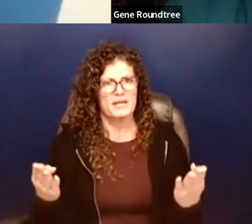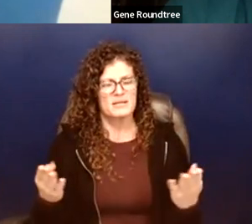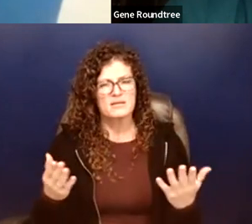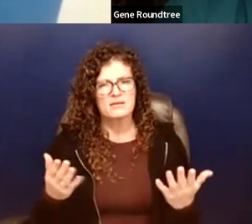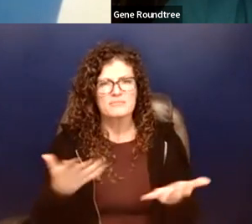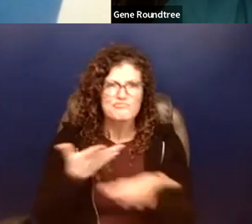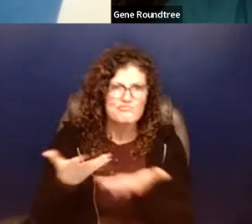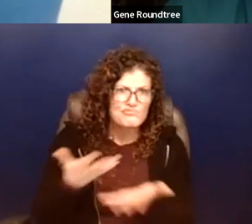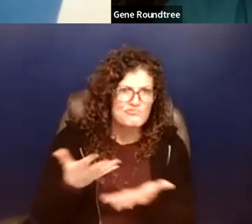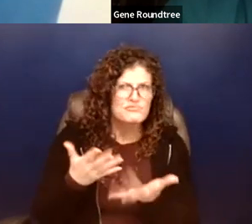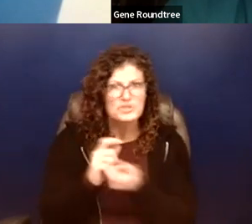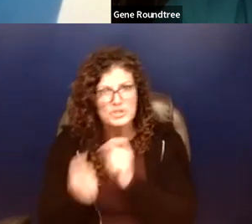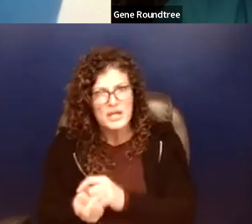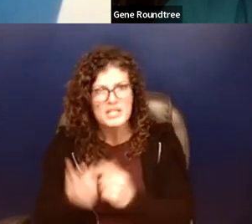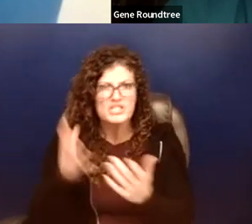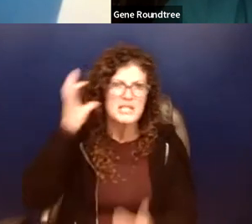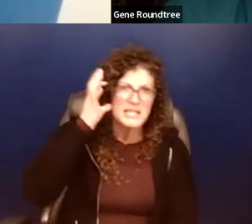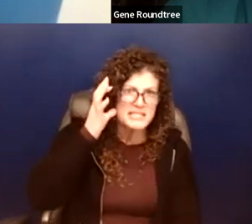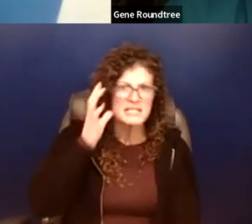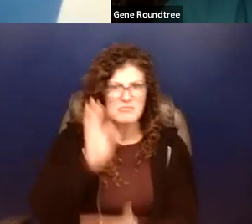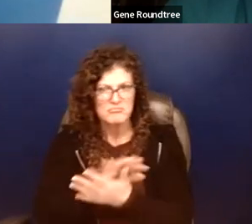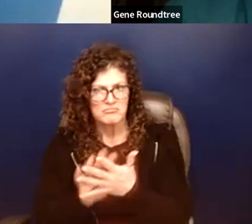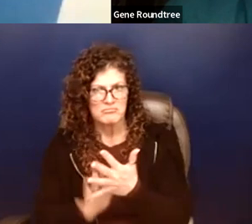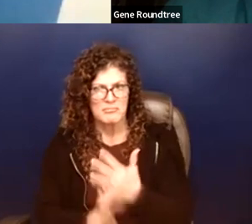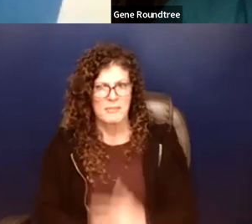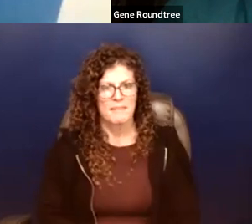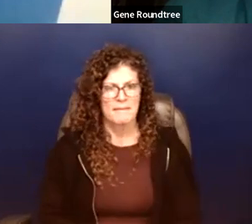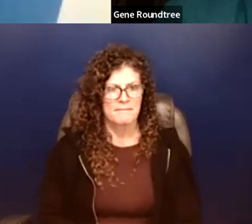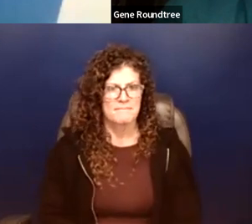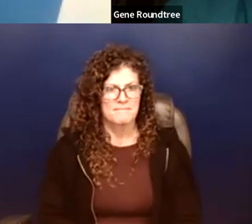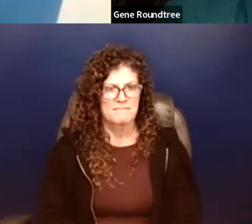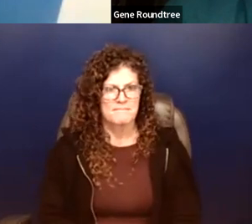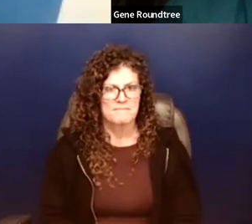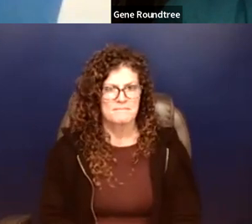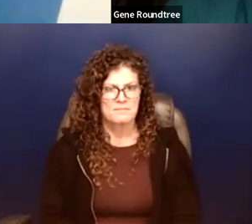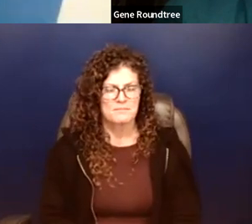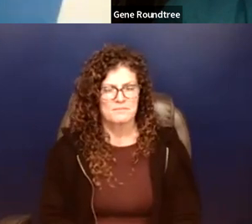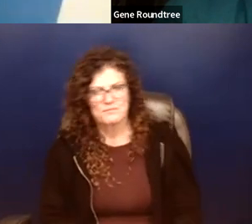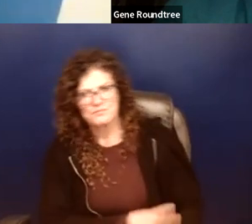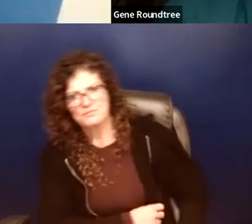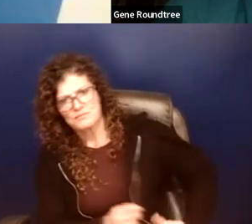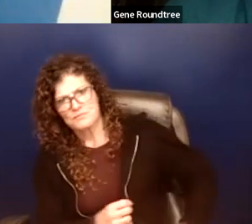happen, changes that we feel should be implemented, and they should hear us out.